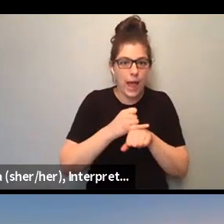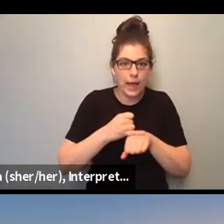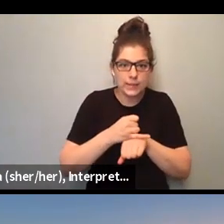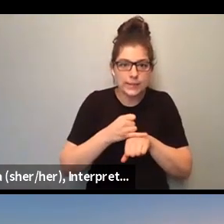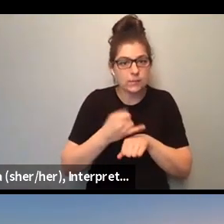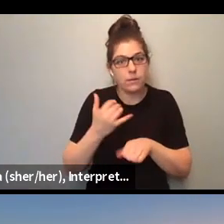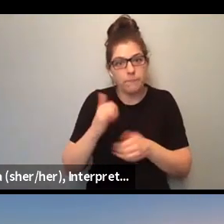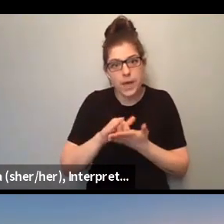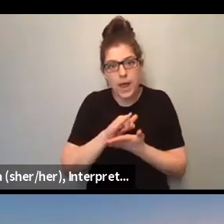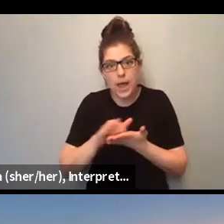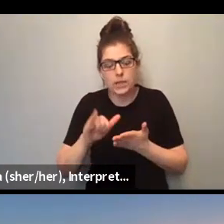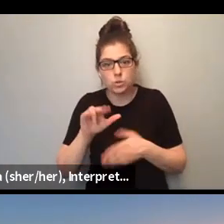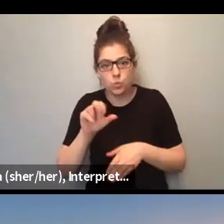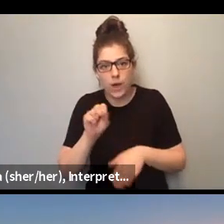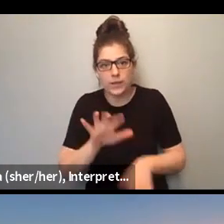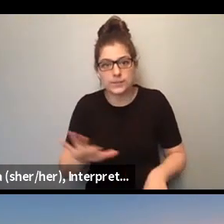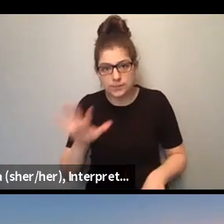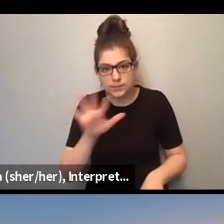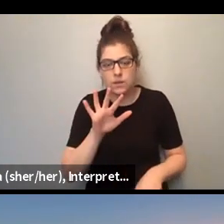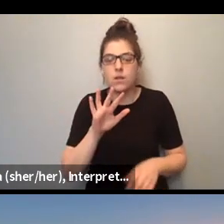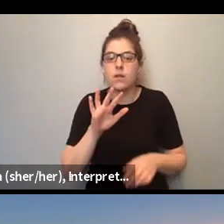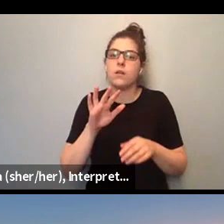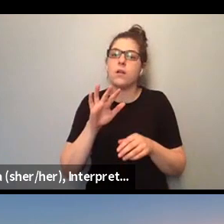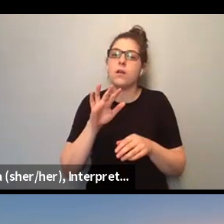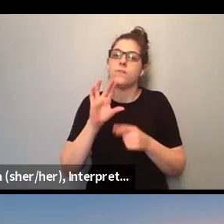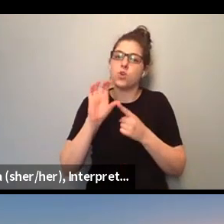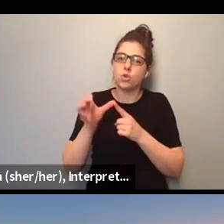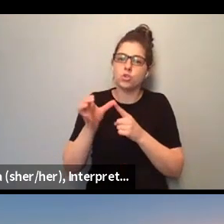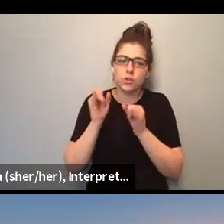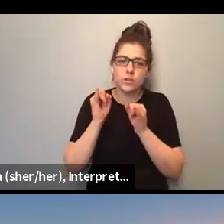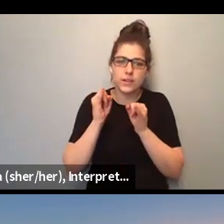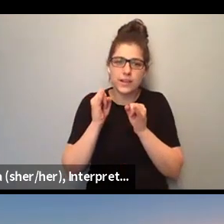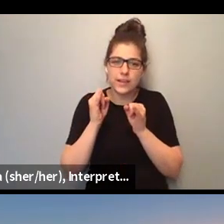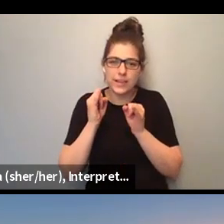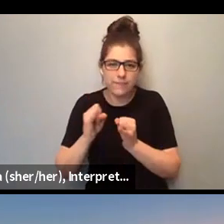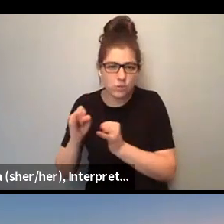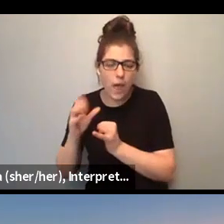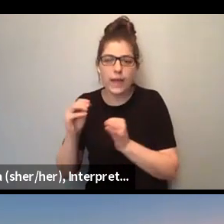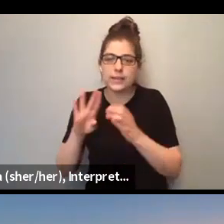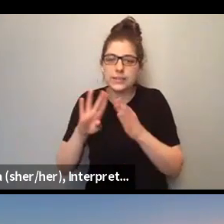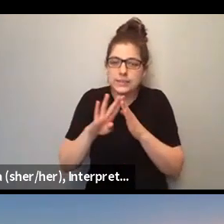of a culture of individualism and silence around money,